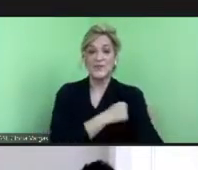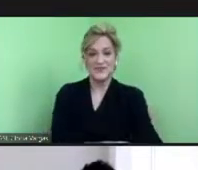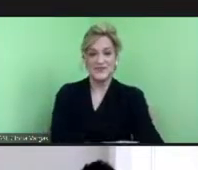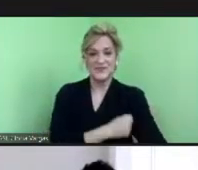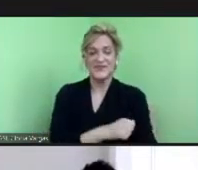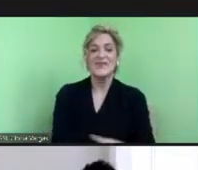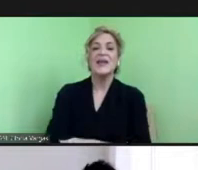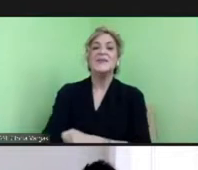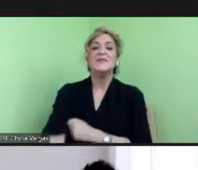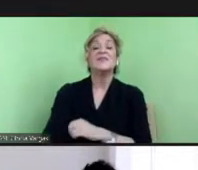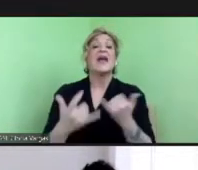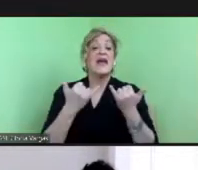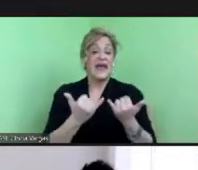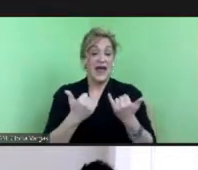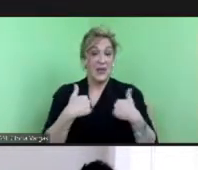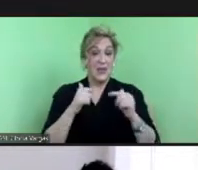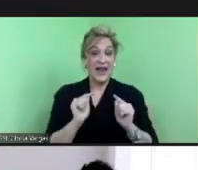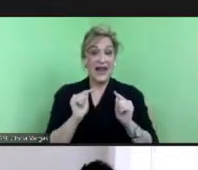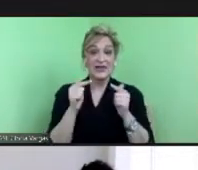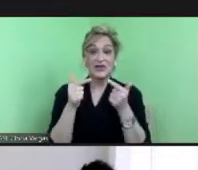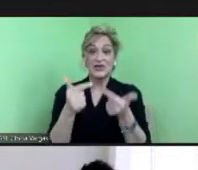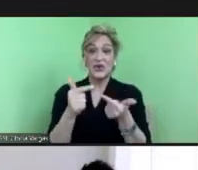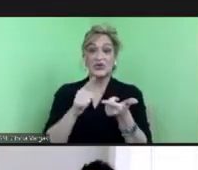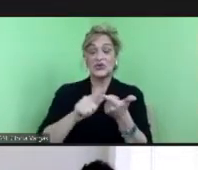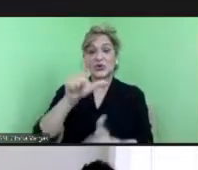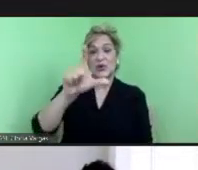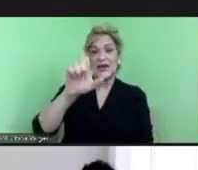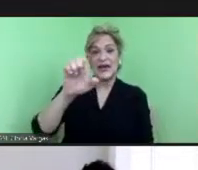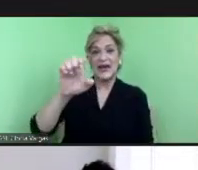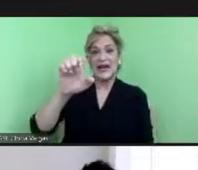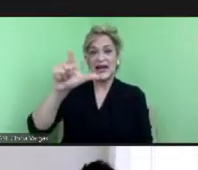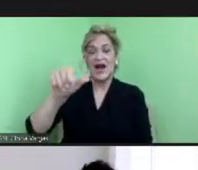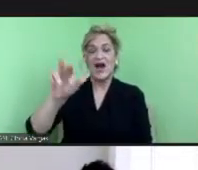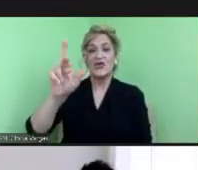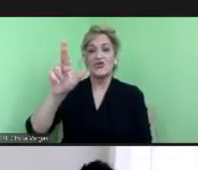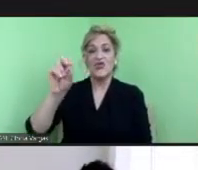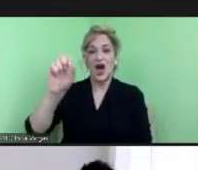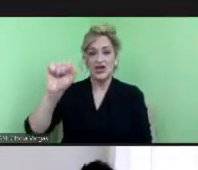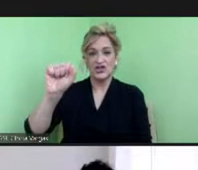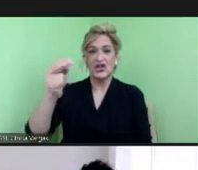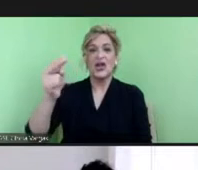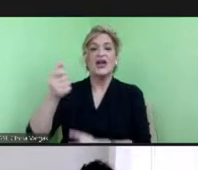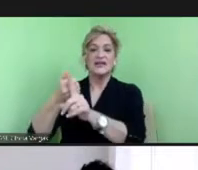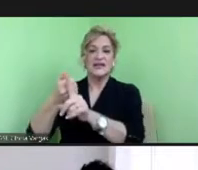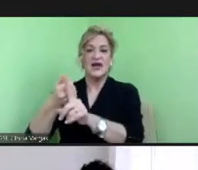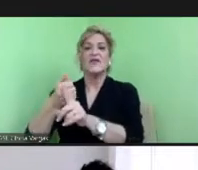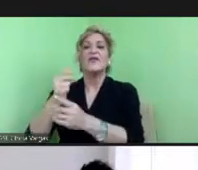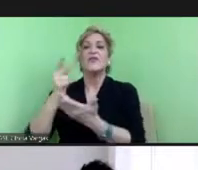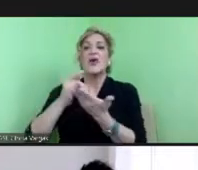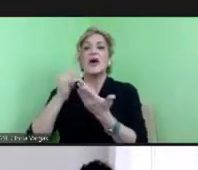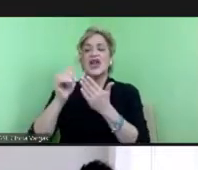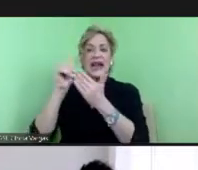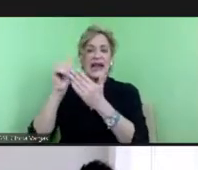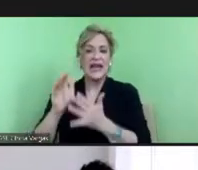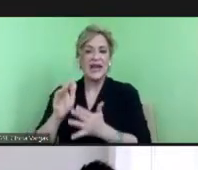I would now like to turn to Leela Raj. Leela is the project leader for